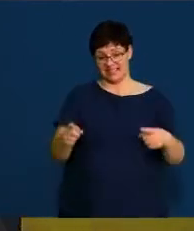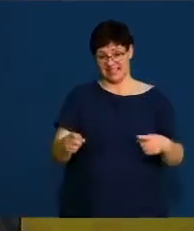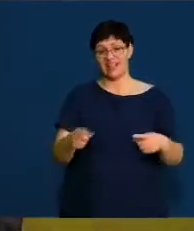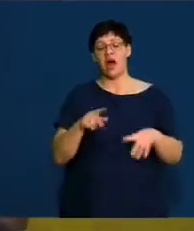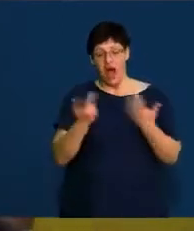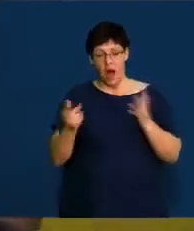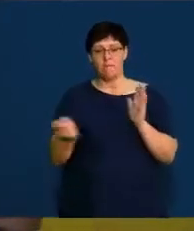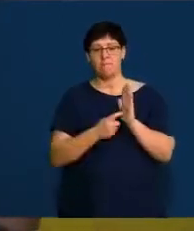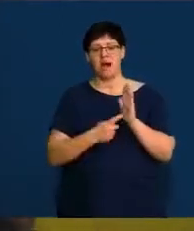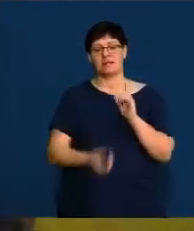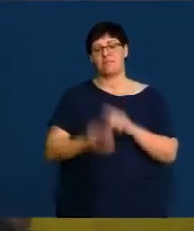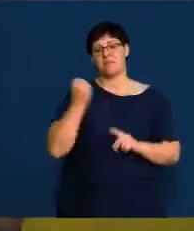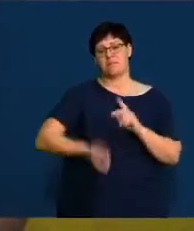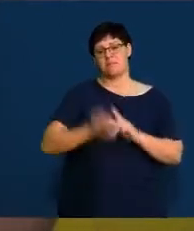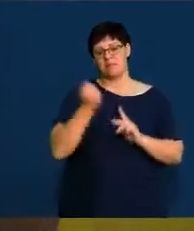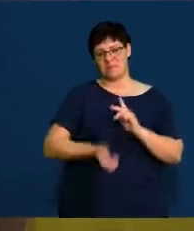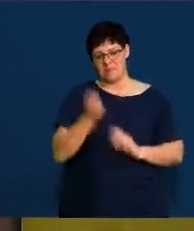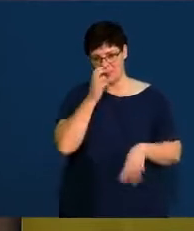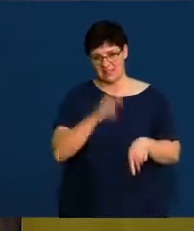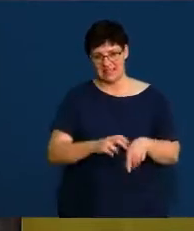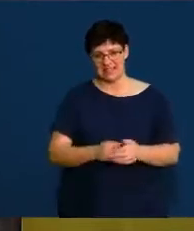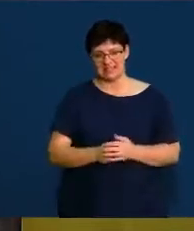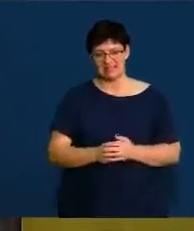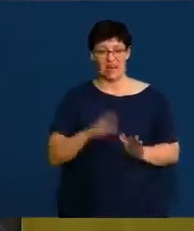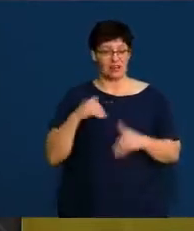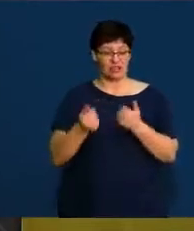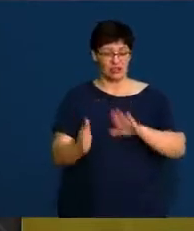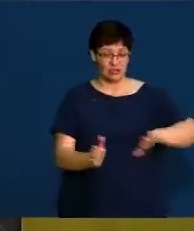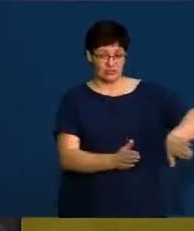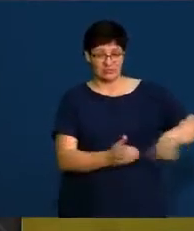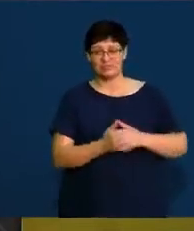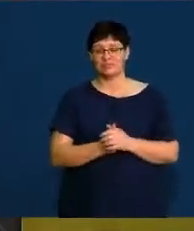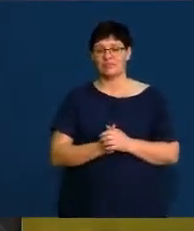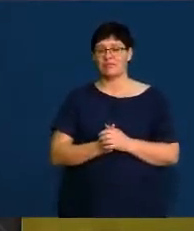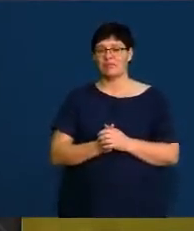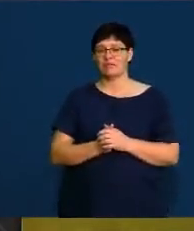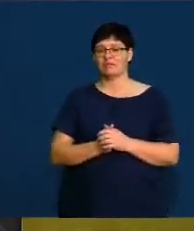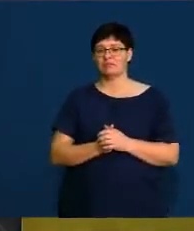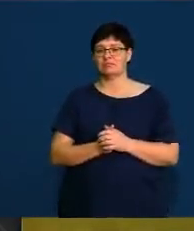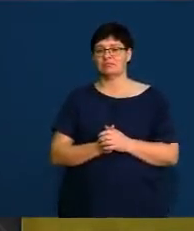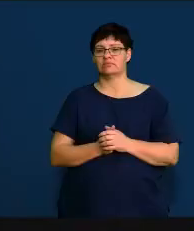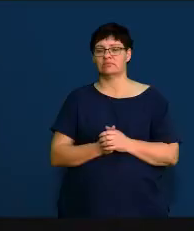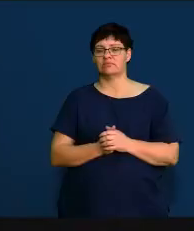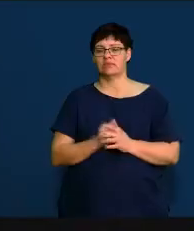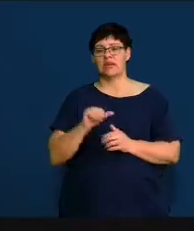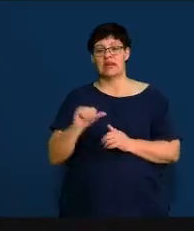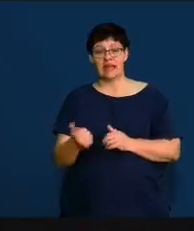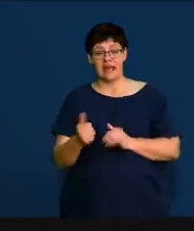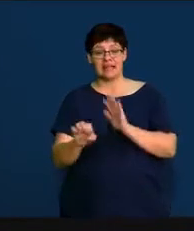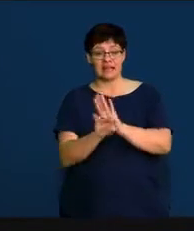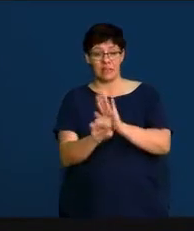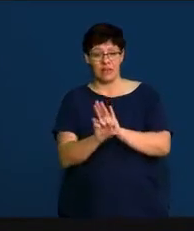in scoring all those necessary marks. Let's move on. So, in the next example, we're going to be looking